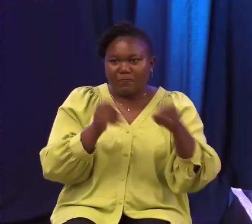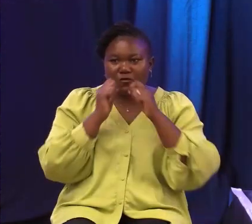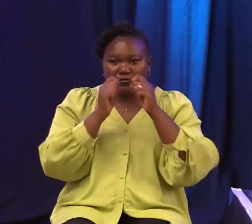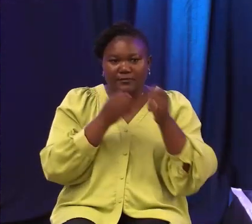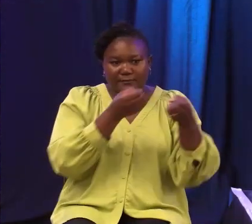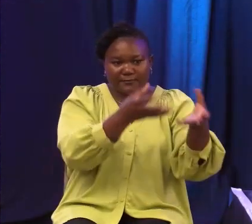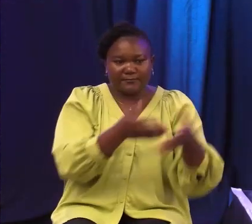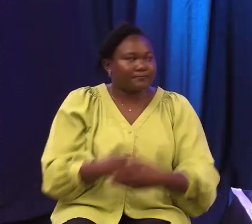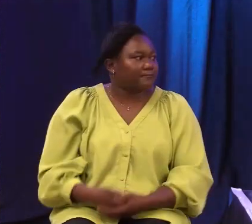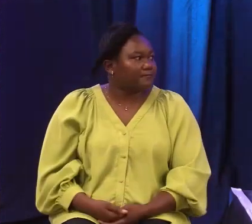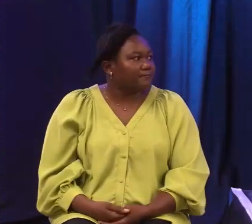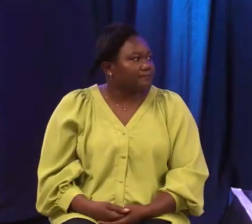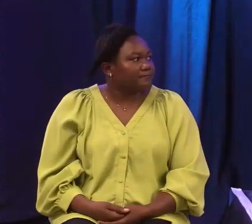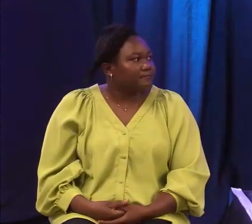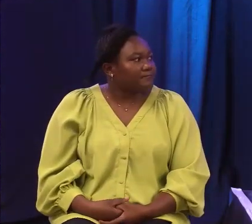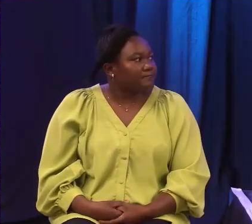Ombudsman.